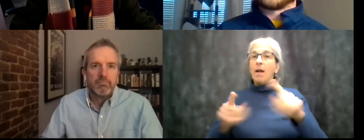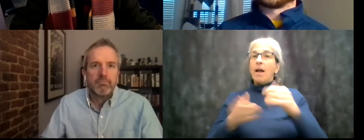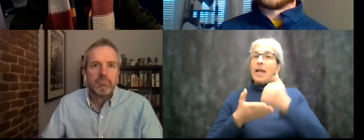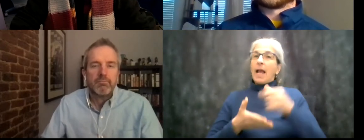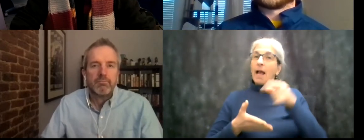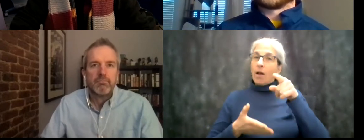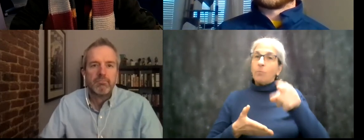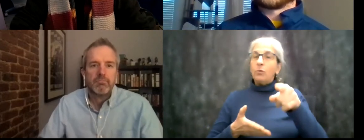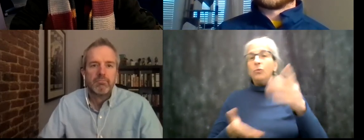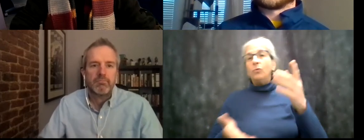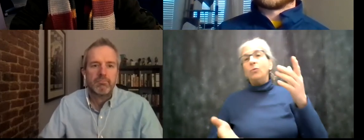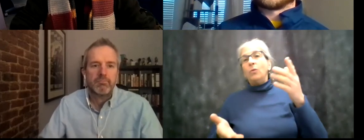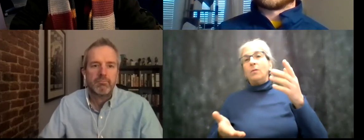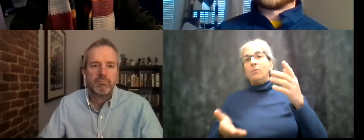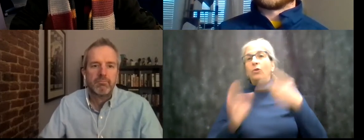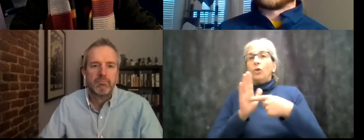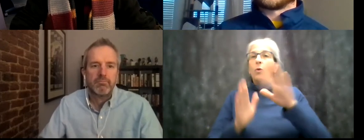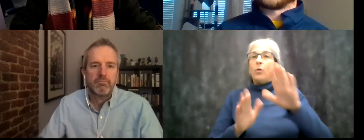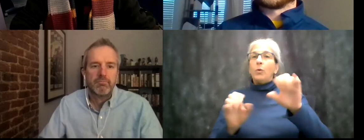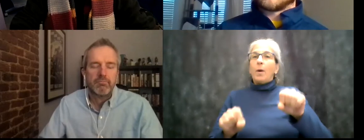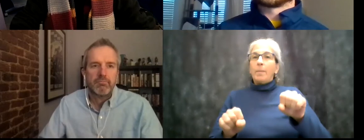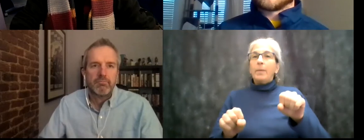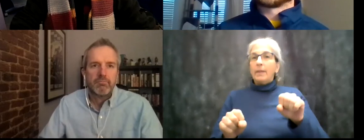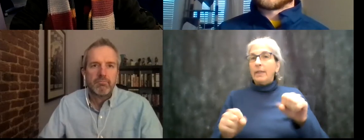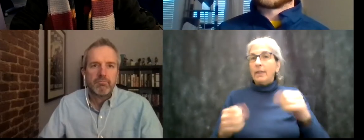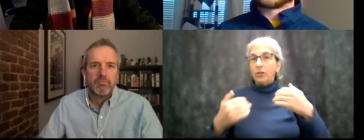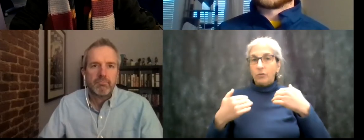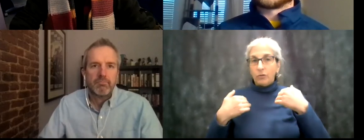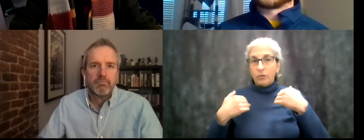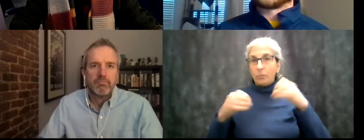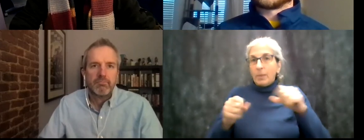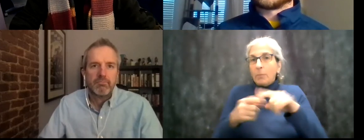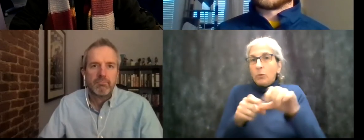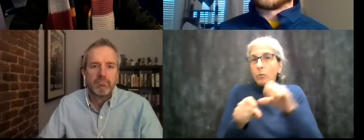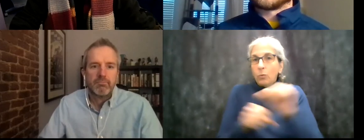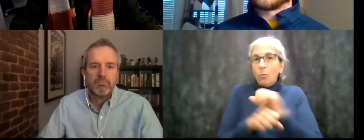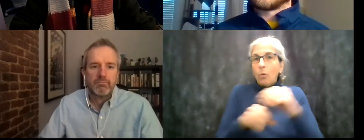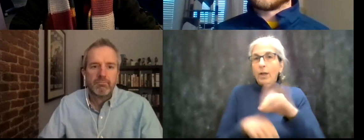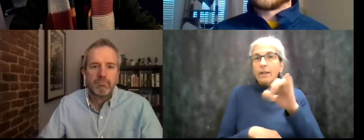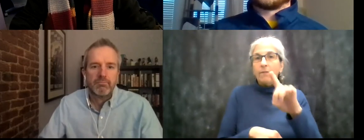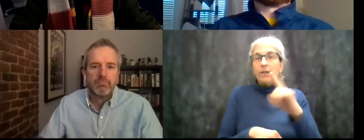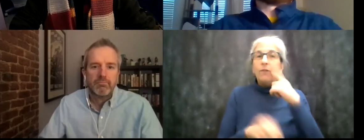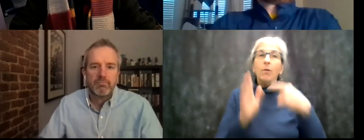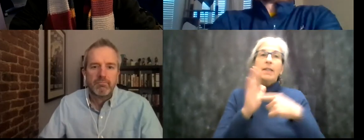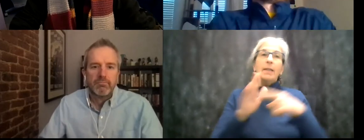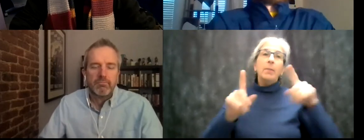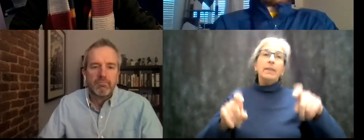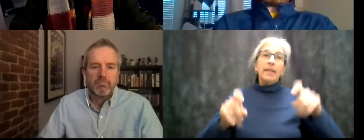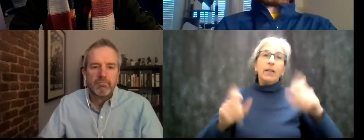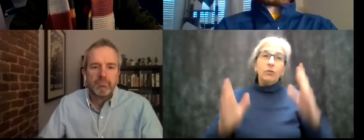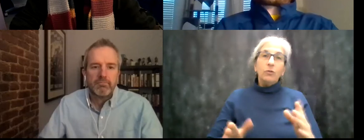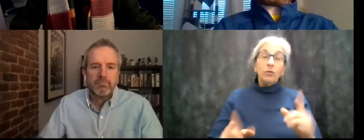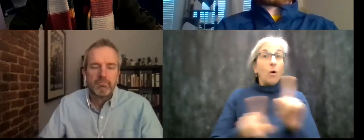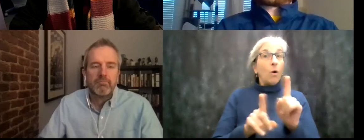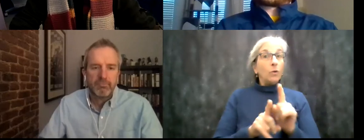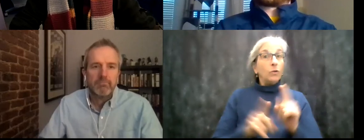field. And those include the tester programs, the quality assurance that I mentioned earlier, as well as customer